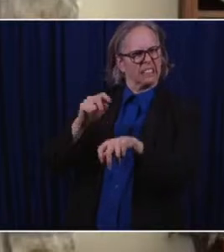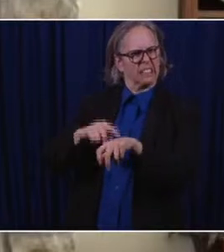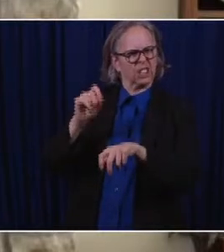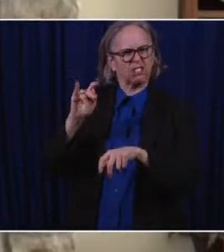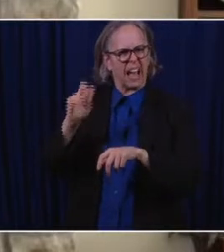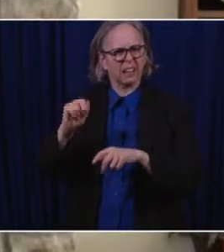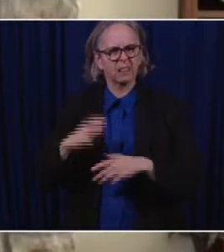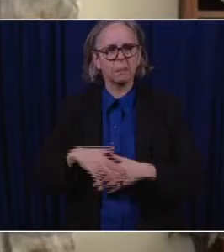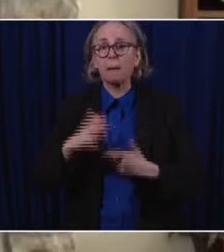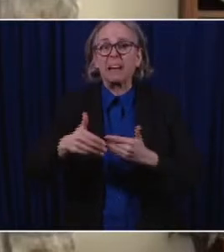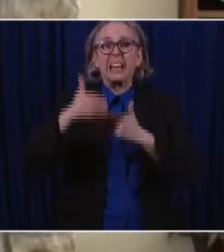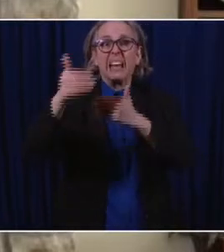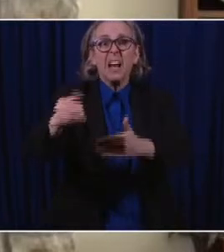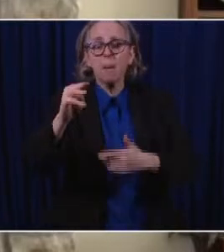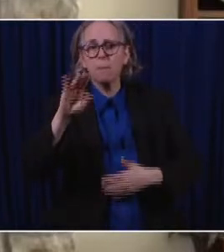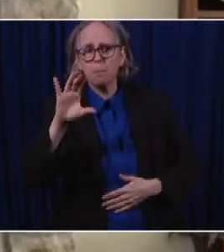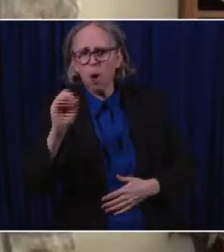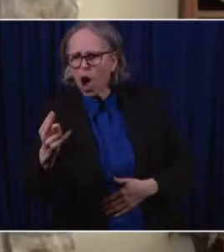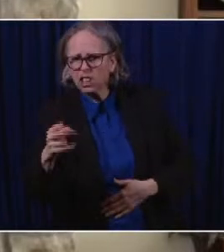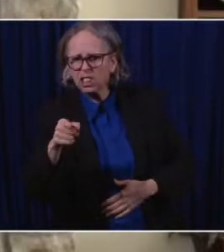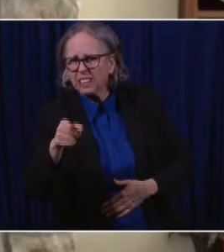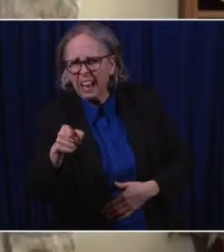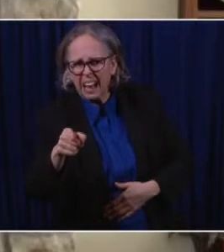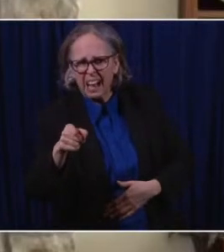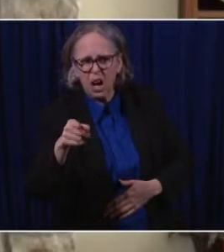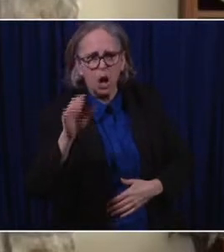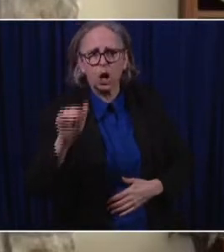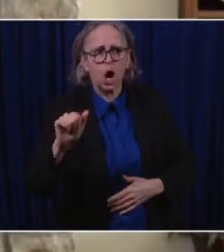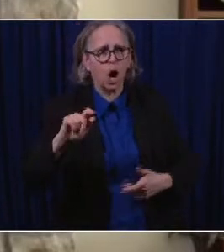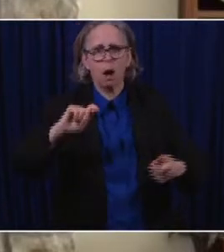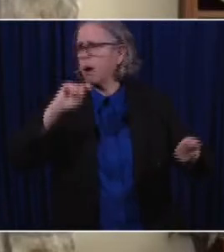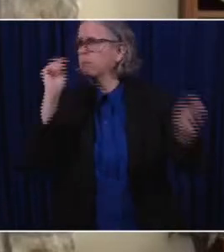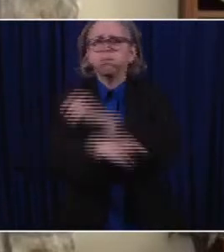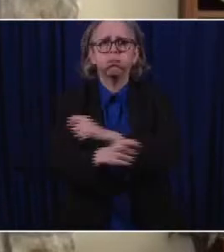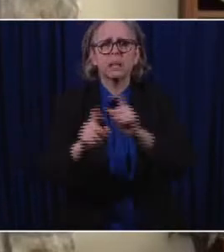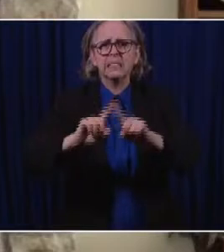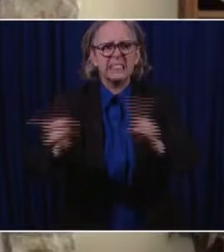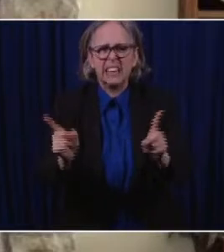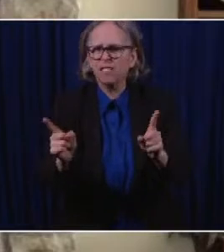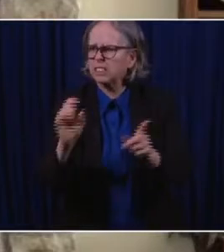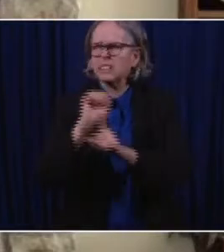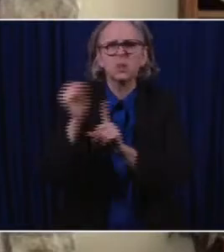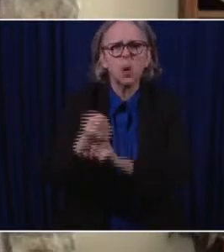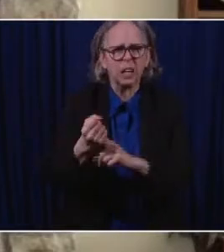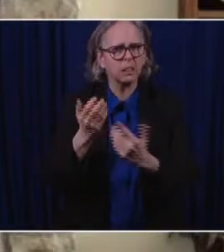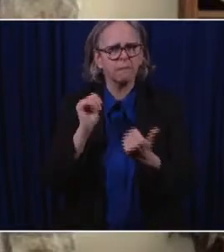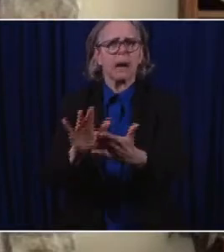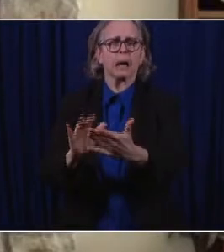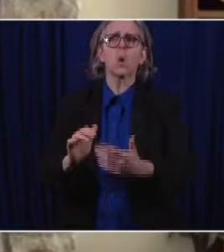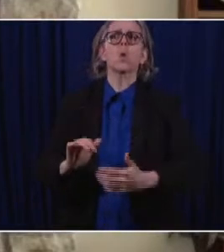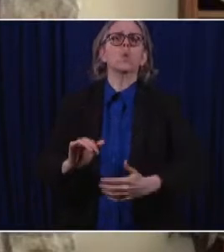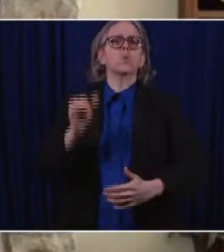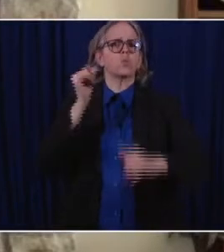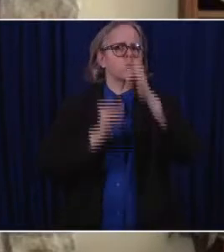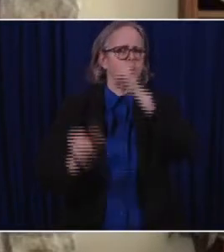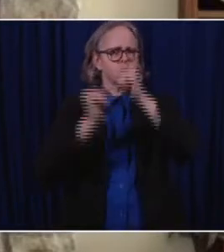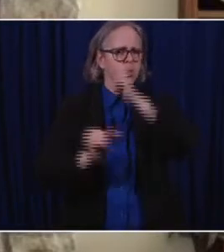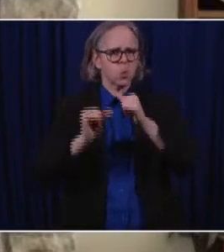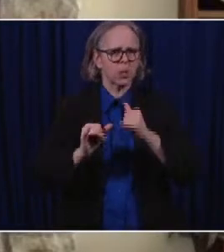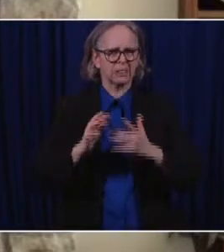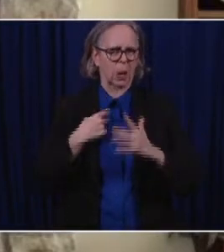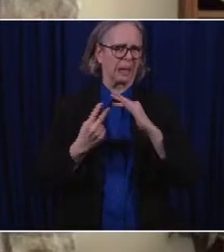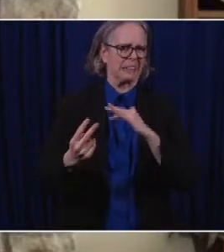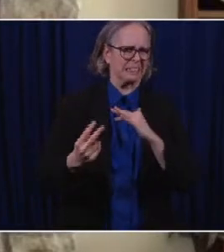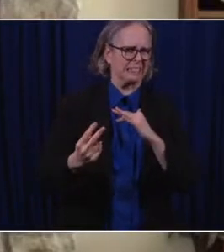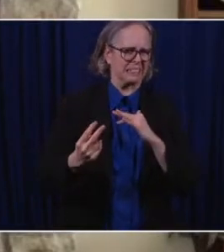very difficult and very different situation in Ohio. And if that's true, we'll have to do,